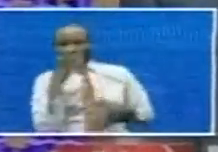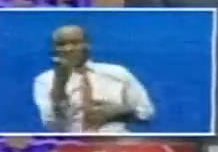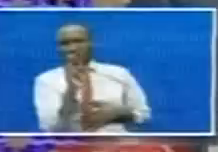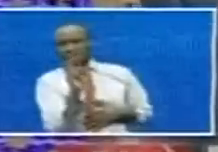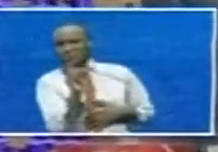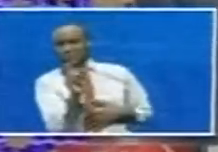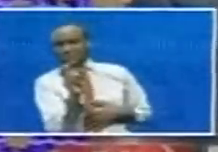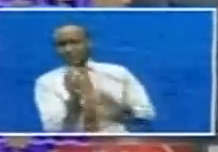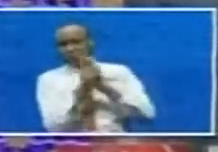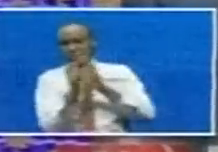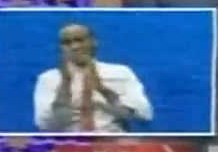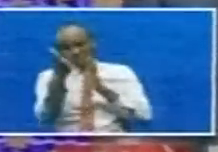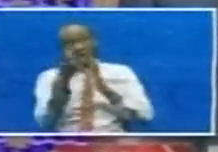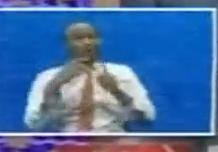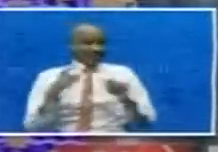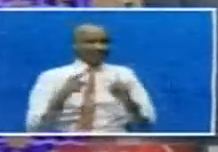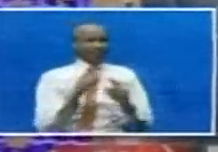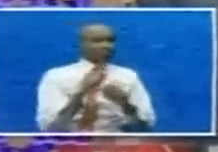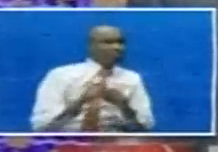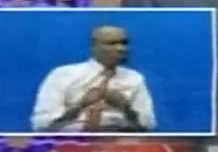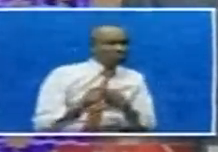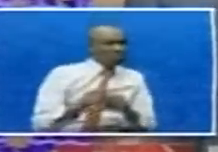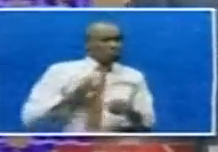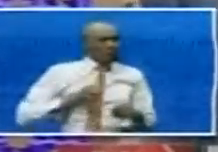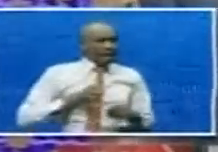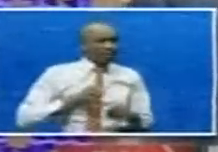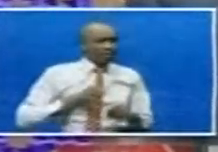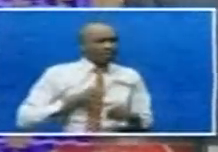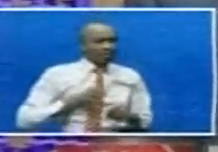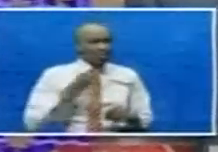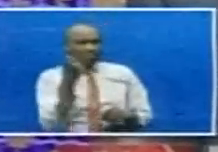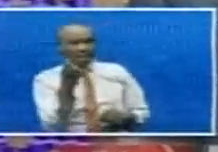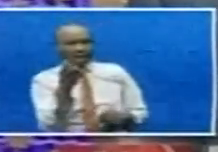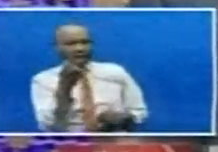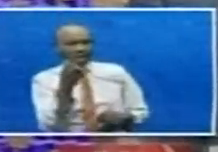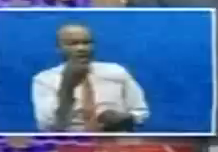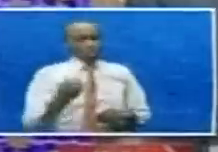Absolutely. All they're interested in is, oh, there is no gender, there's no youth, there is no